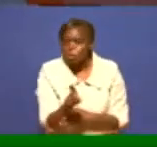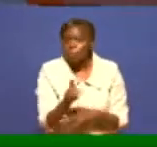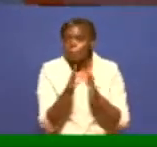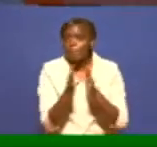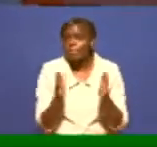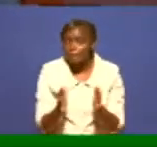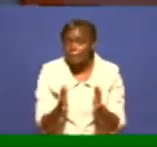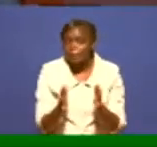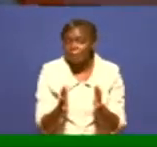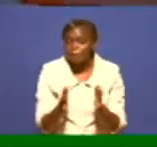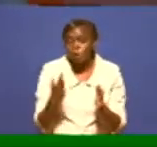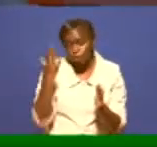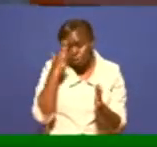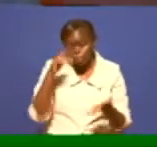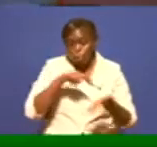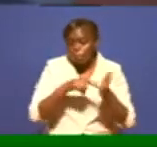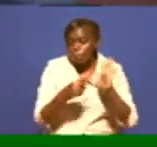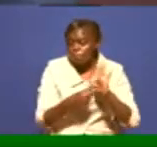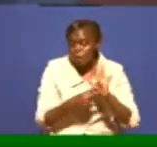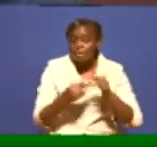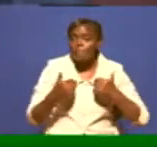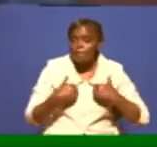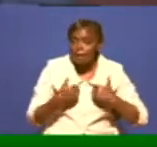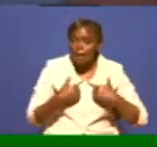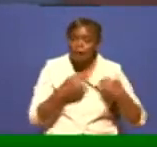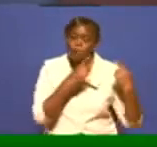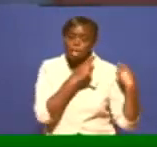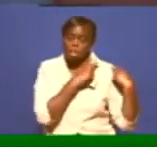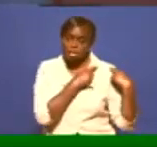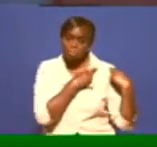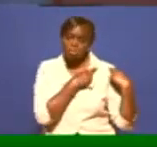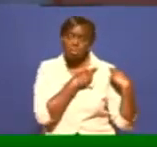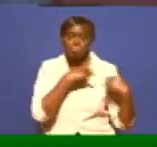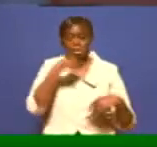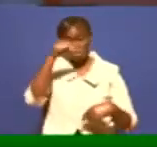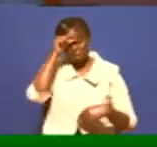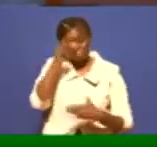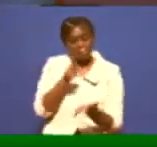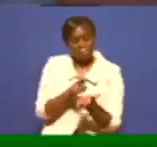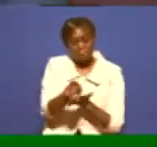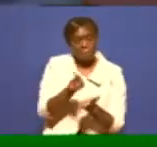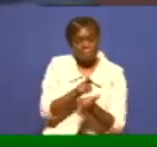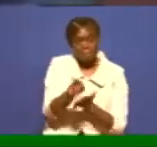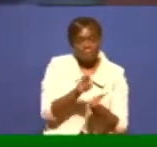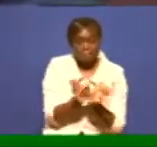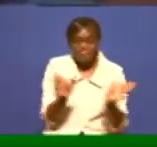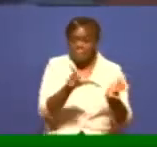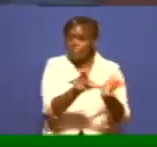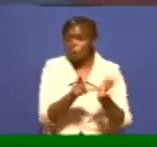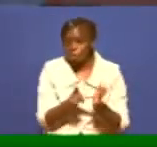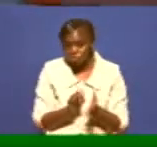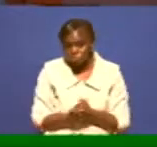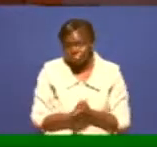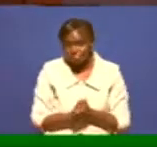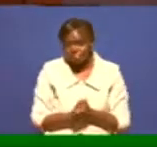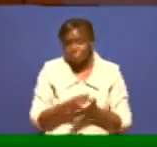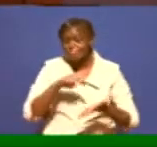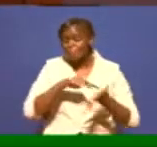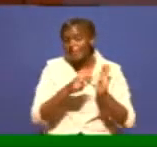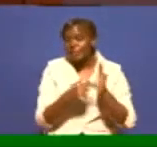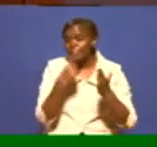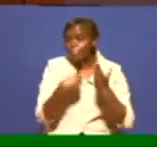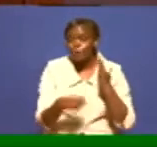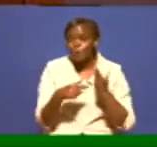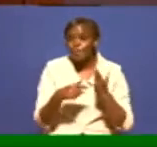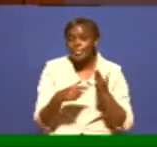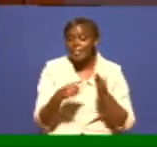you know, Honorable Speaker, it means we'll have taken that responsibility to pay. So, Honorable Speaker,